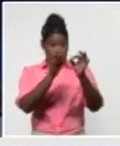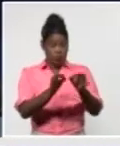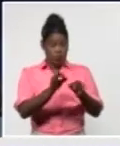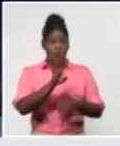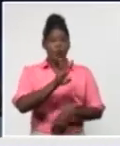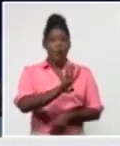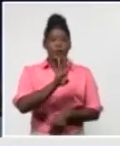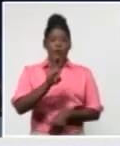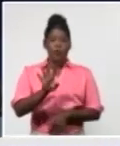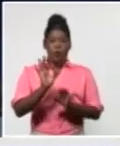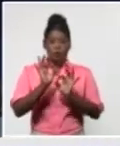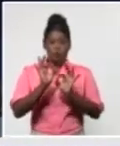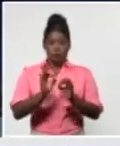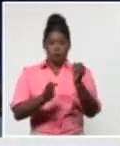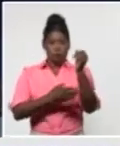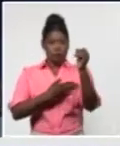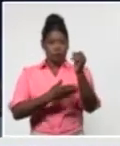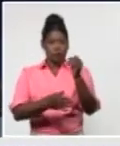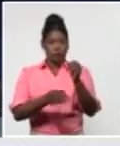admitted. That's